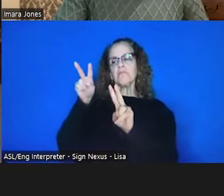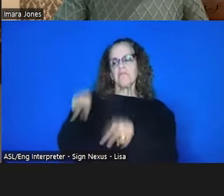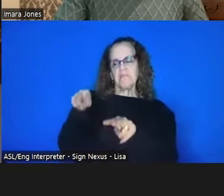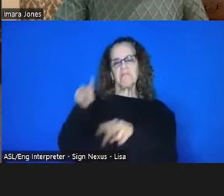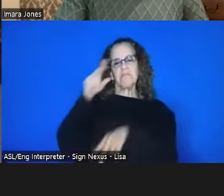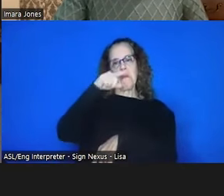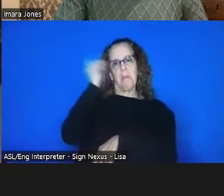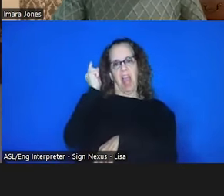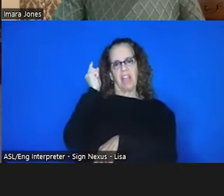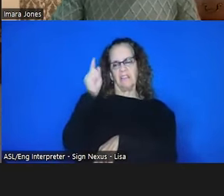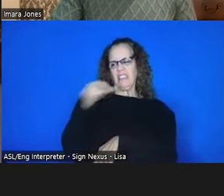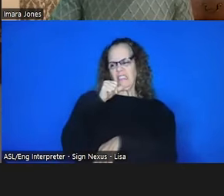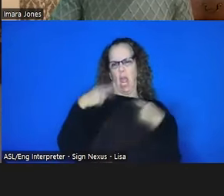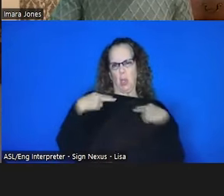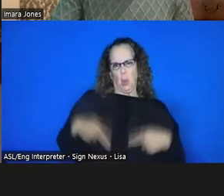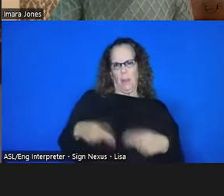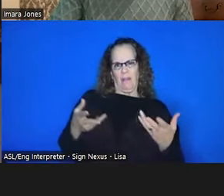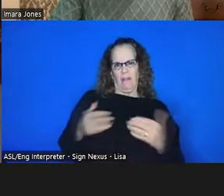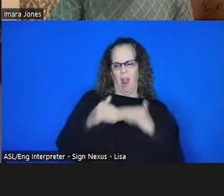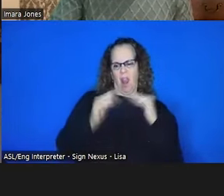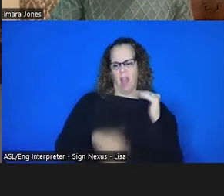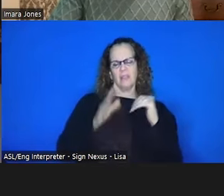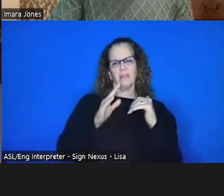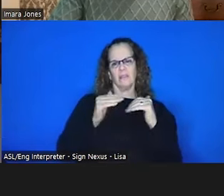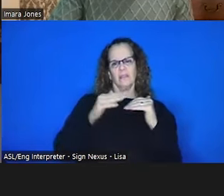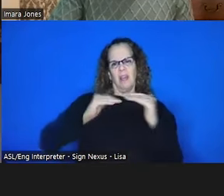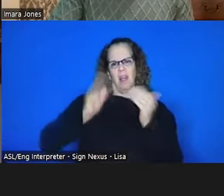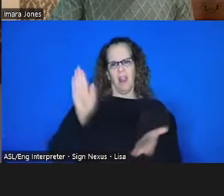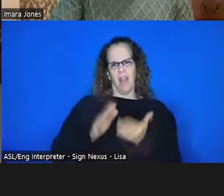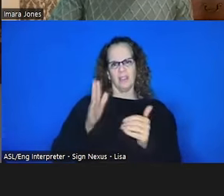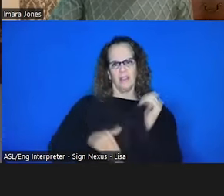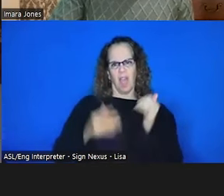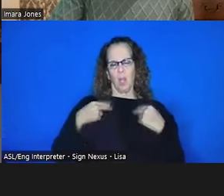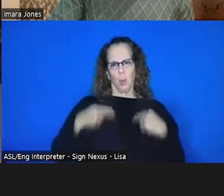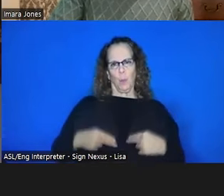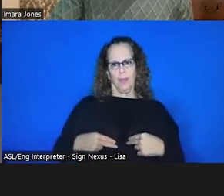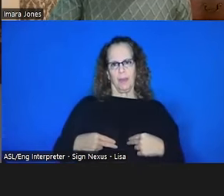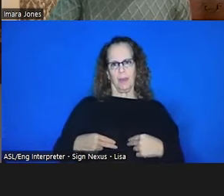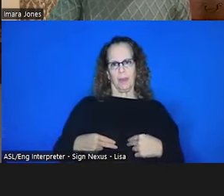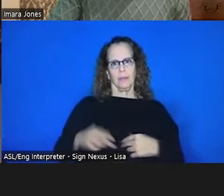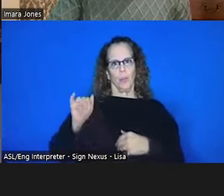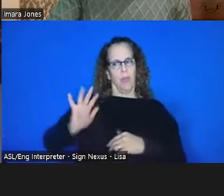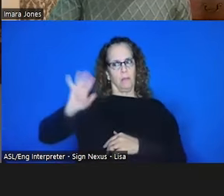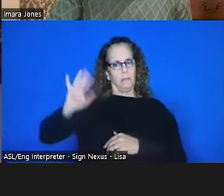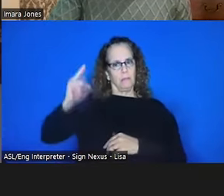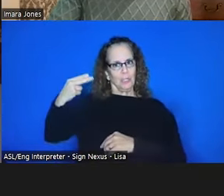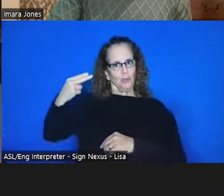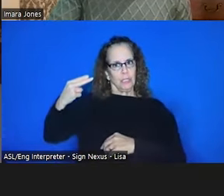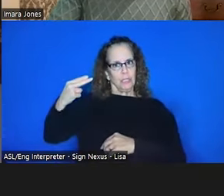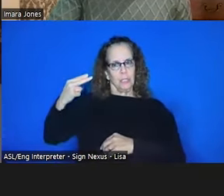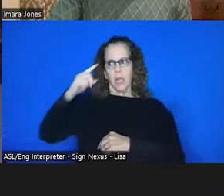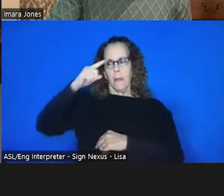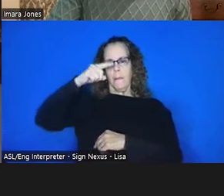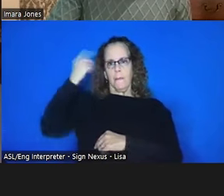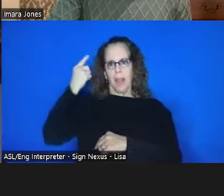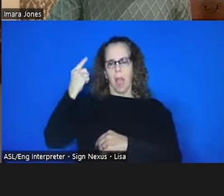people, then they would become normal. Integration would become normal and Black people would become human. And I think that's